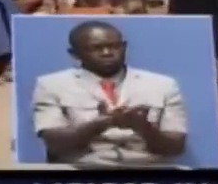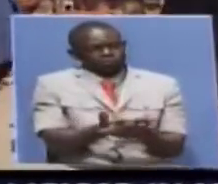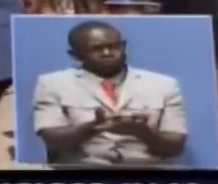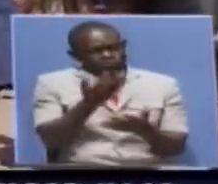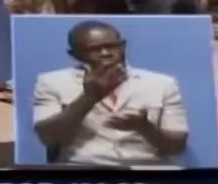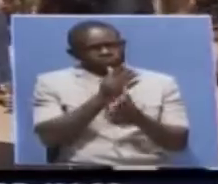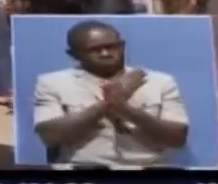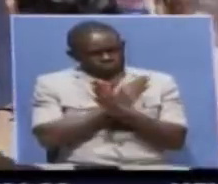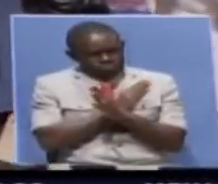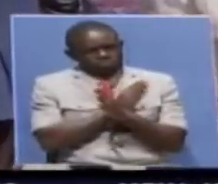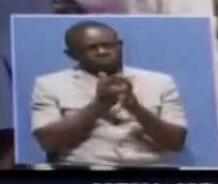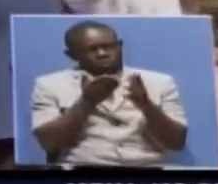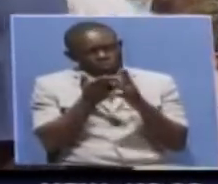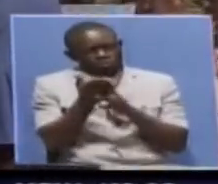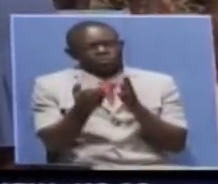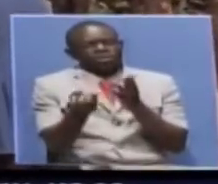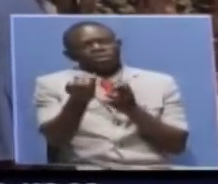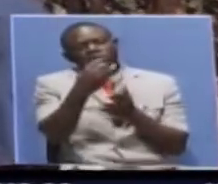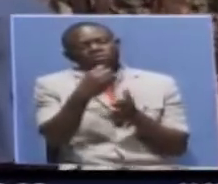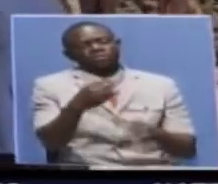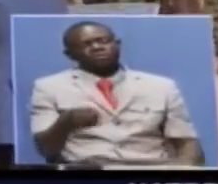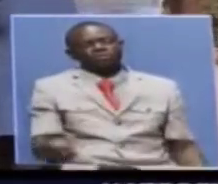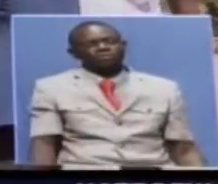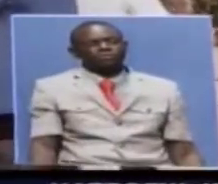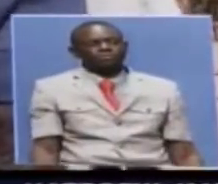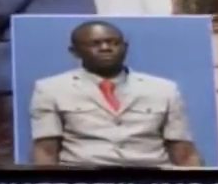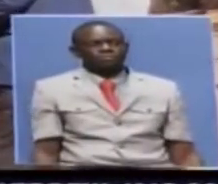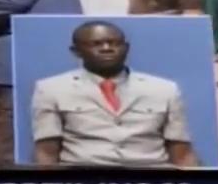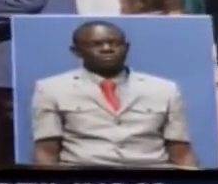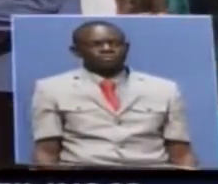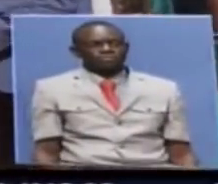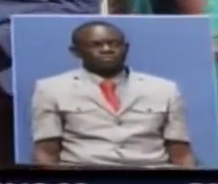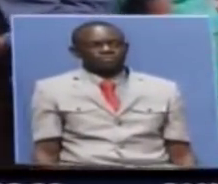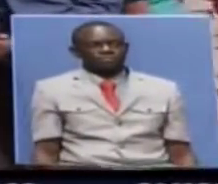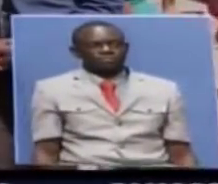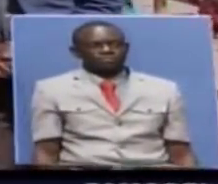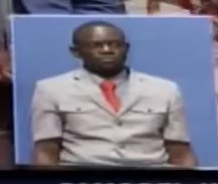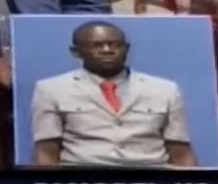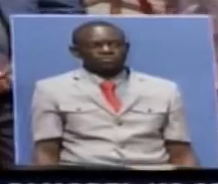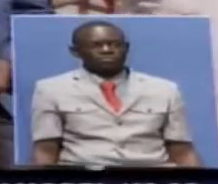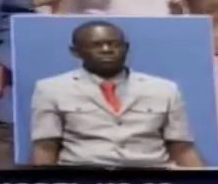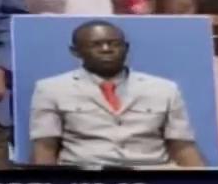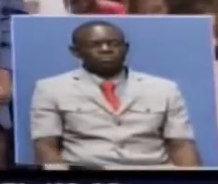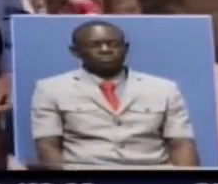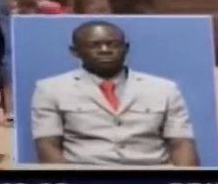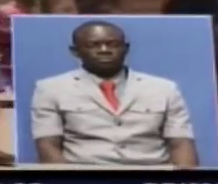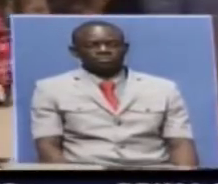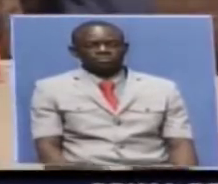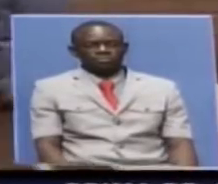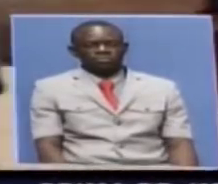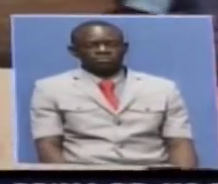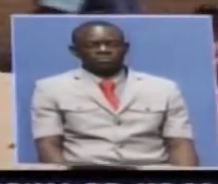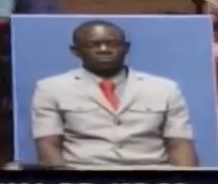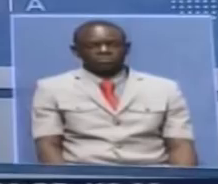Art. Mark Ziligone, ZNBC News, Chipata.